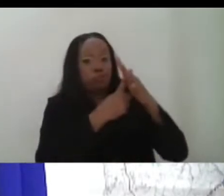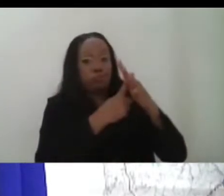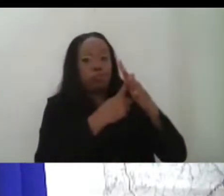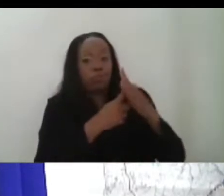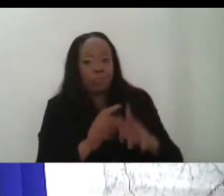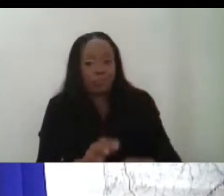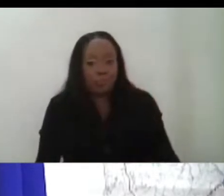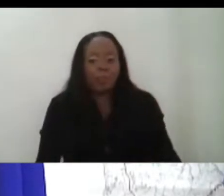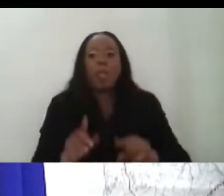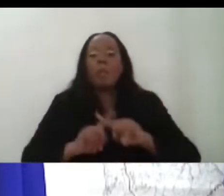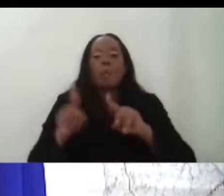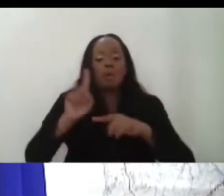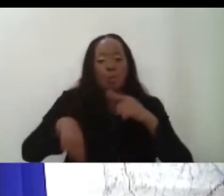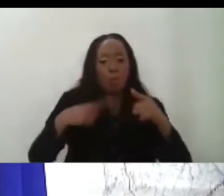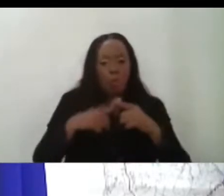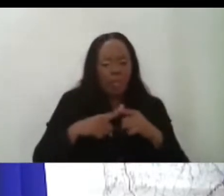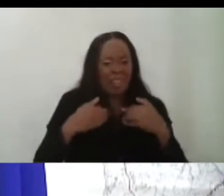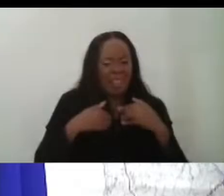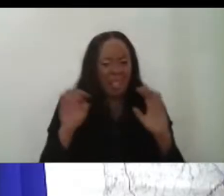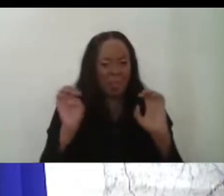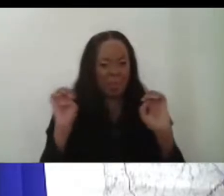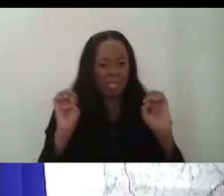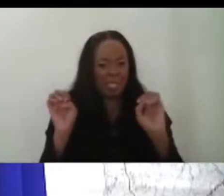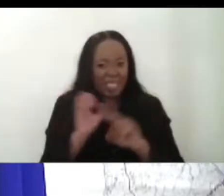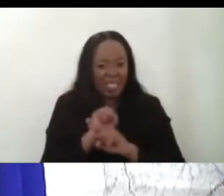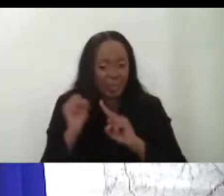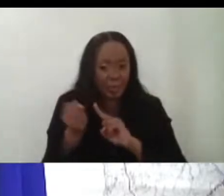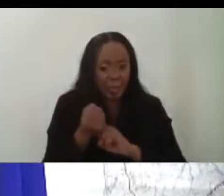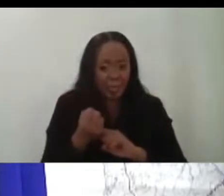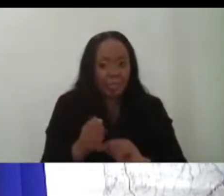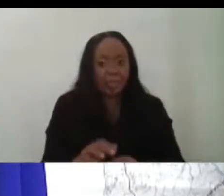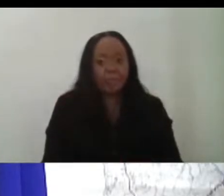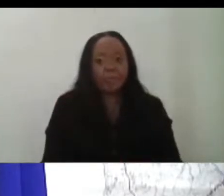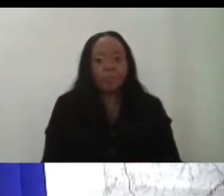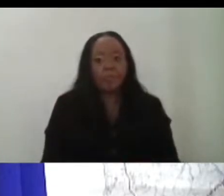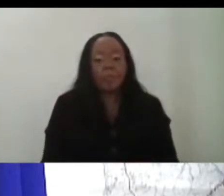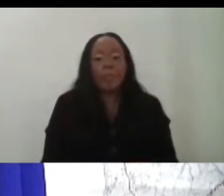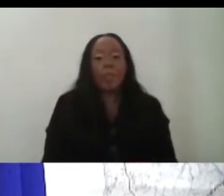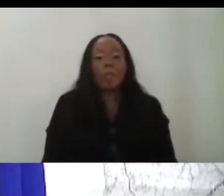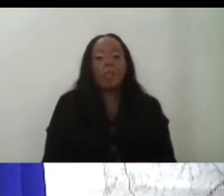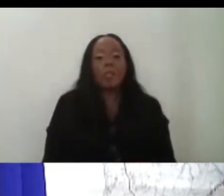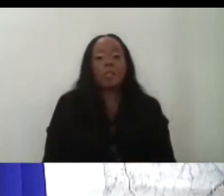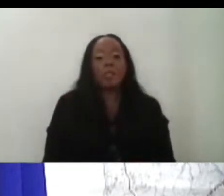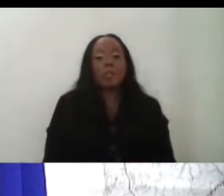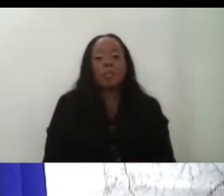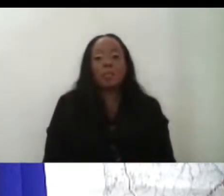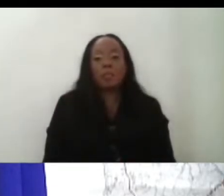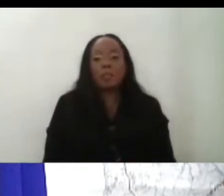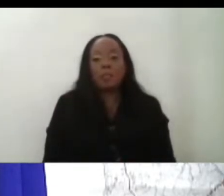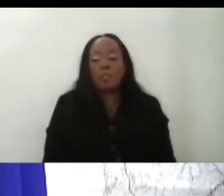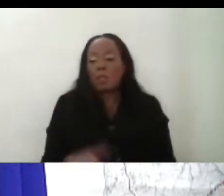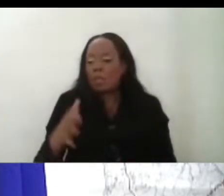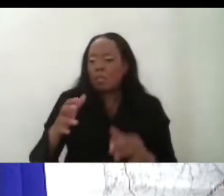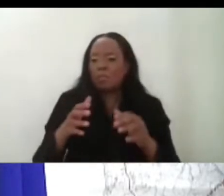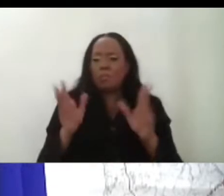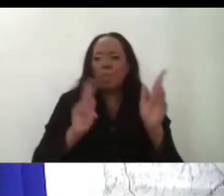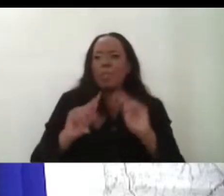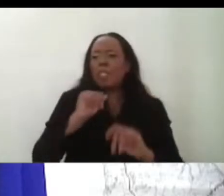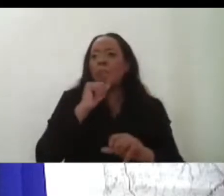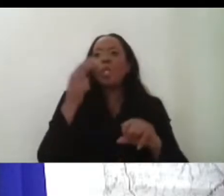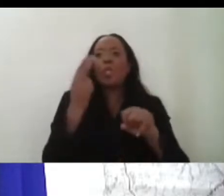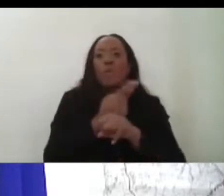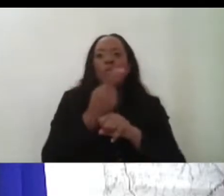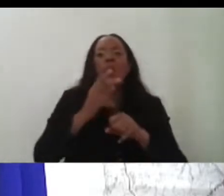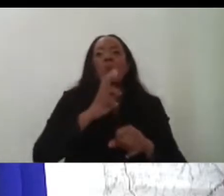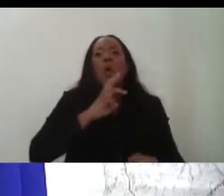water. You also will not have that volume of persons creating a normal usage situation, right?